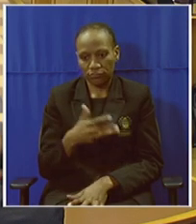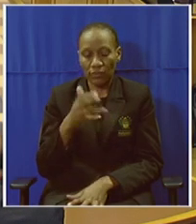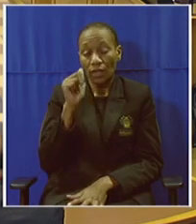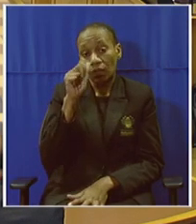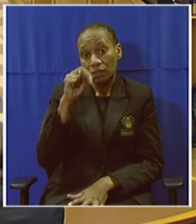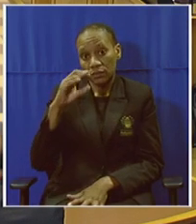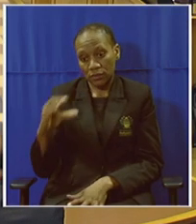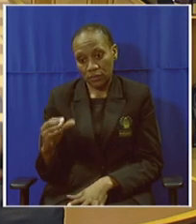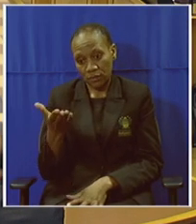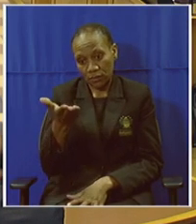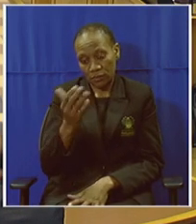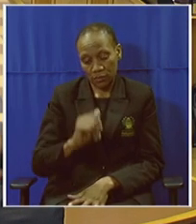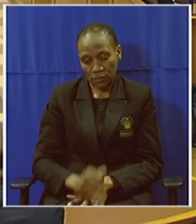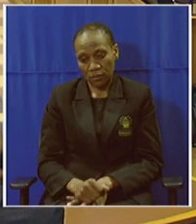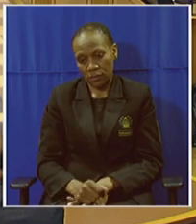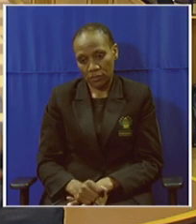ANC.